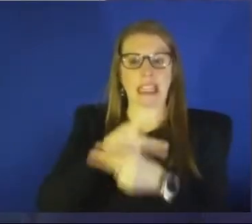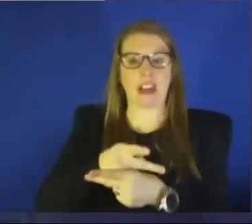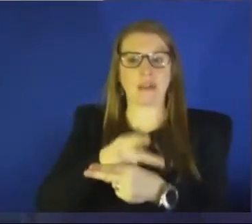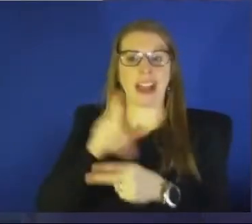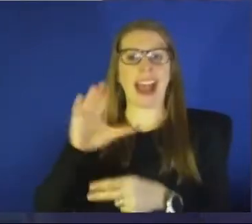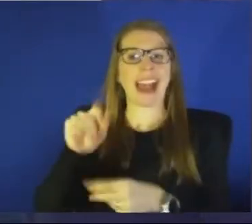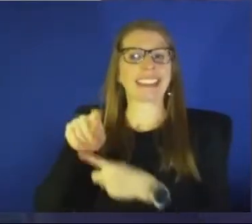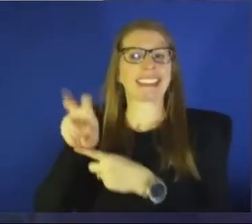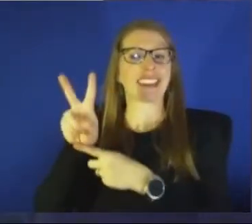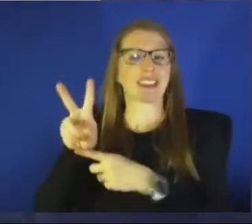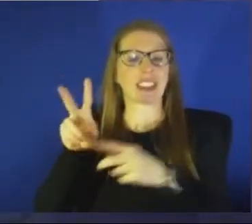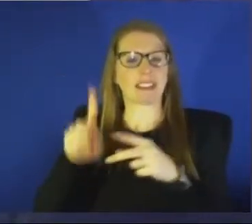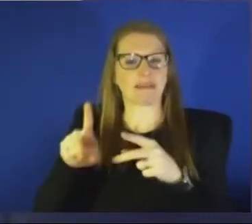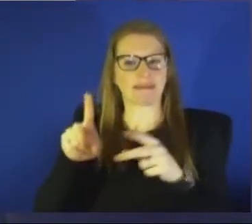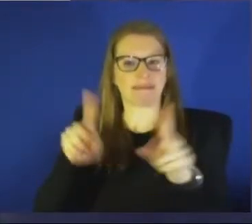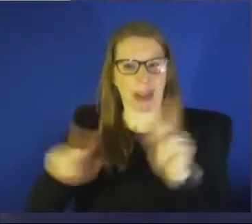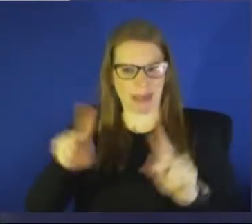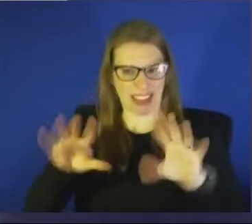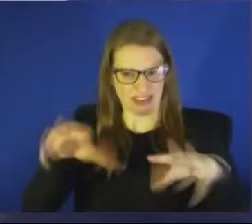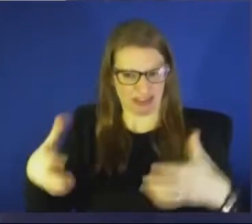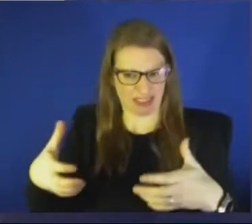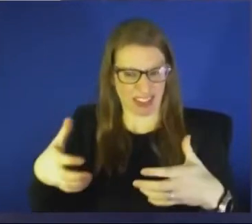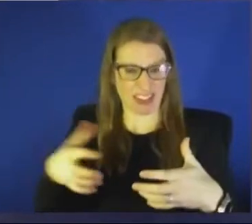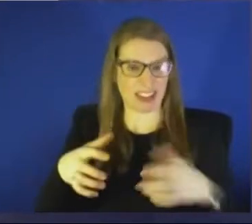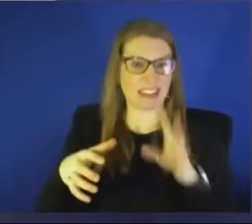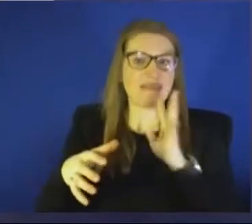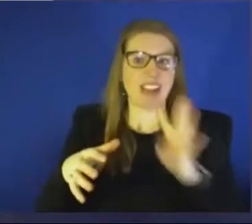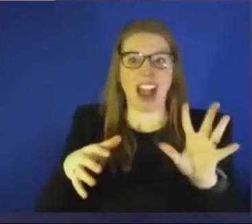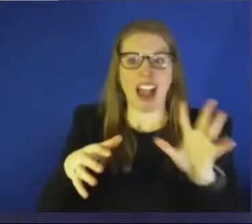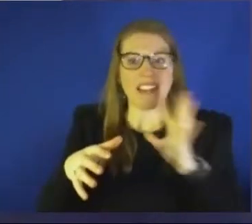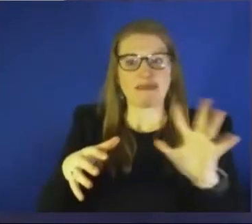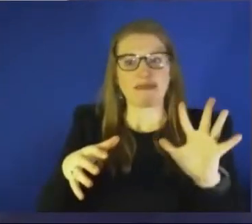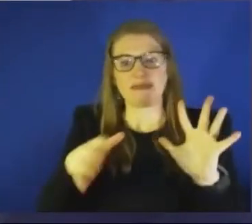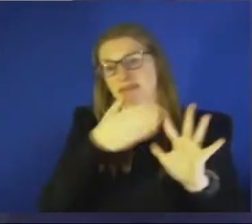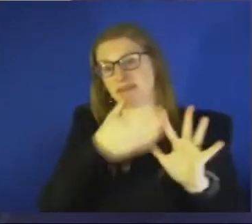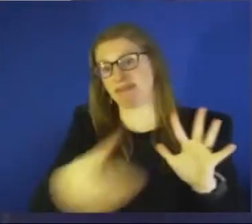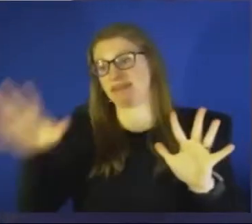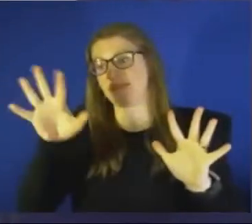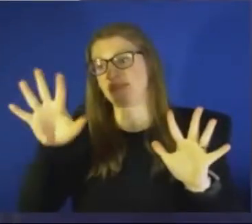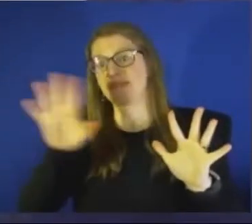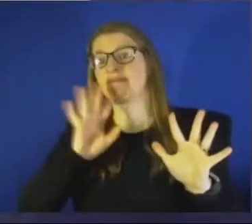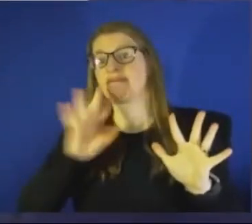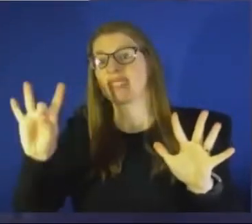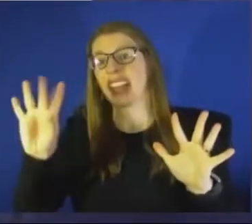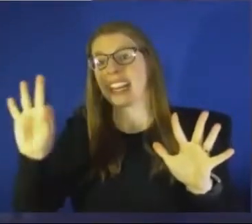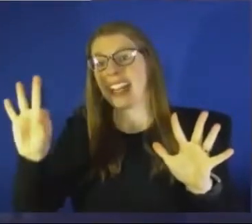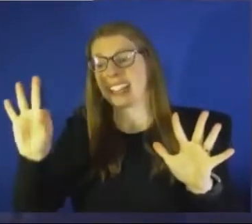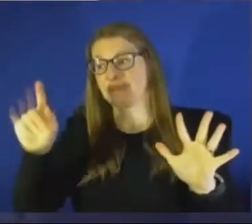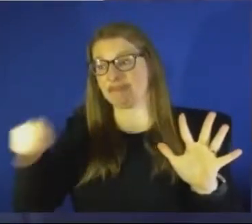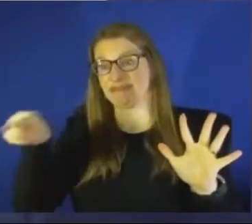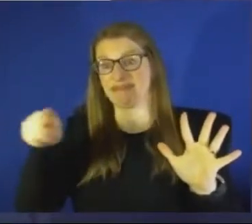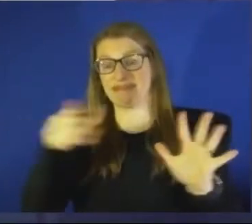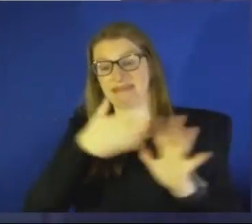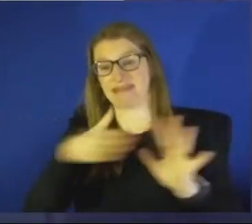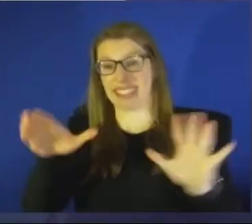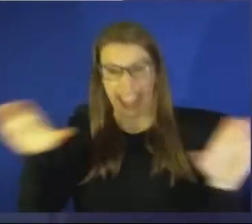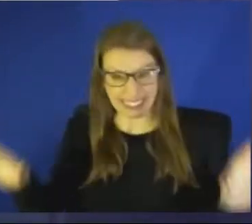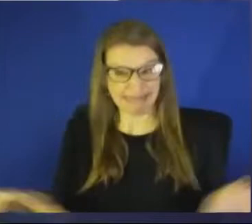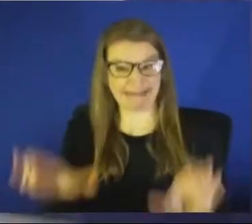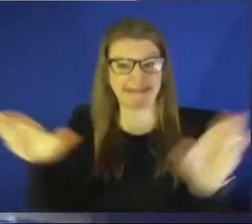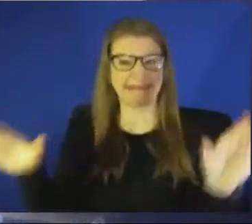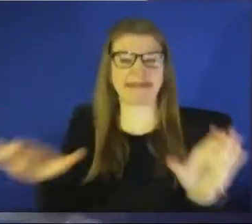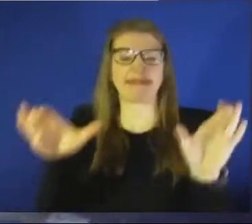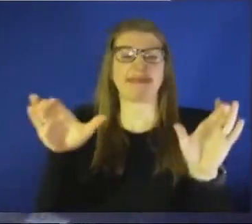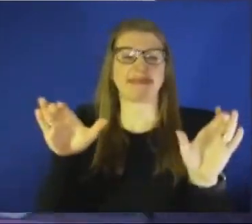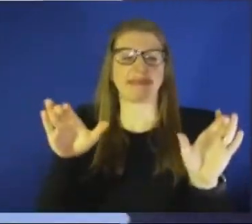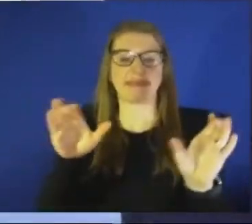young kids and their 5, 6-year-olds all the way up to 80, 90-year-olds that are out doing stuff and want to keep themselves healthy. So you